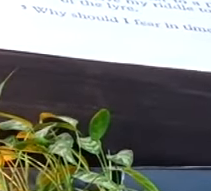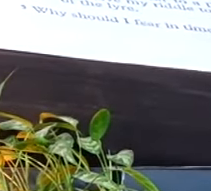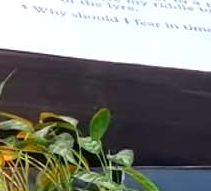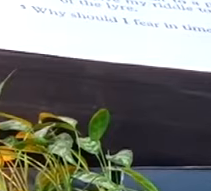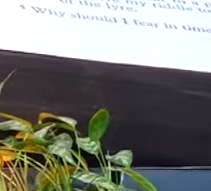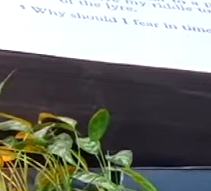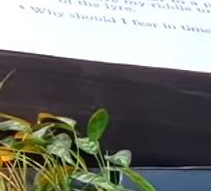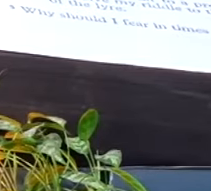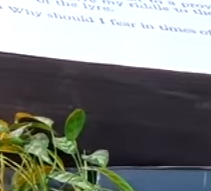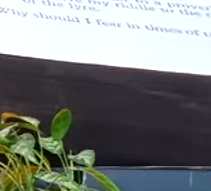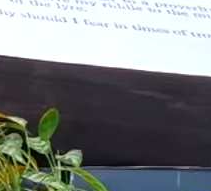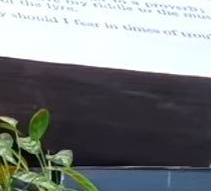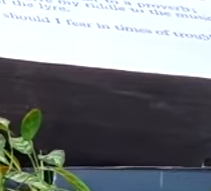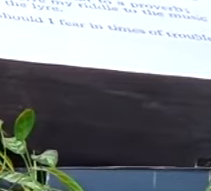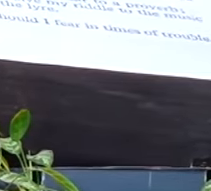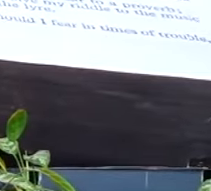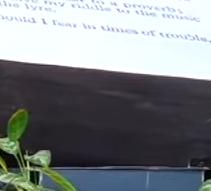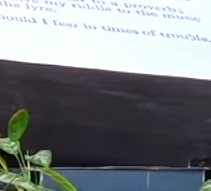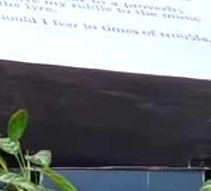for